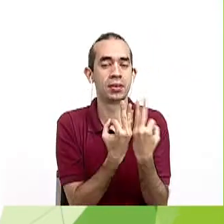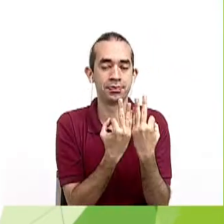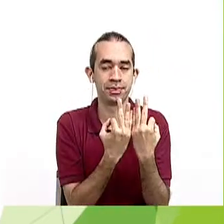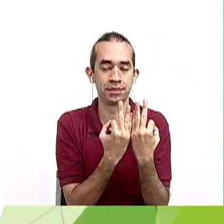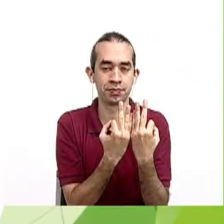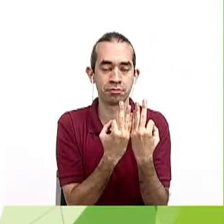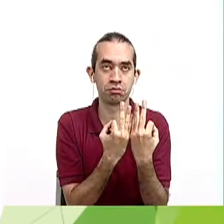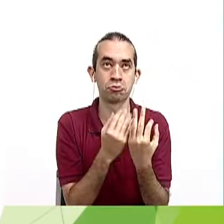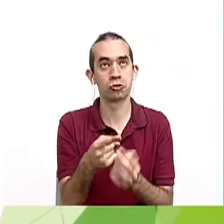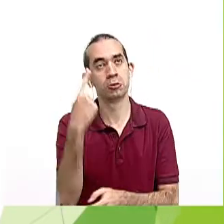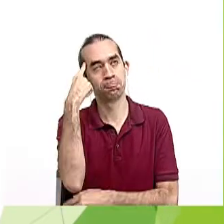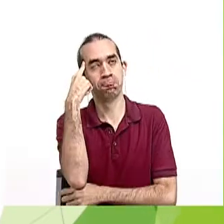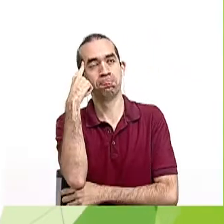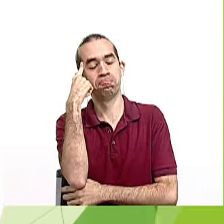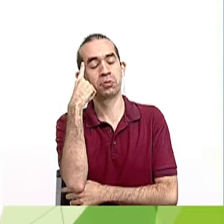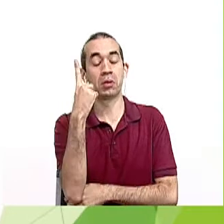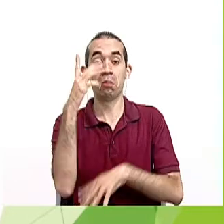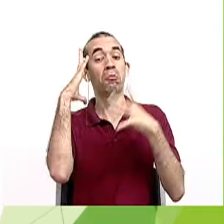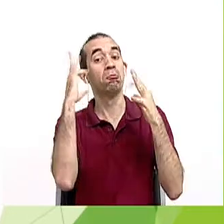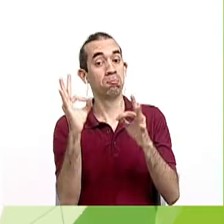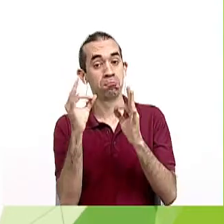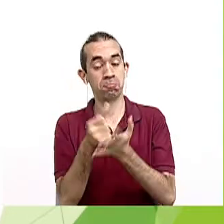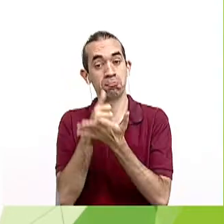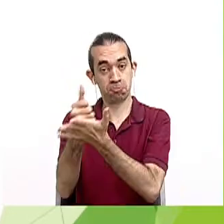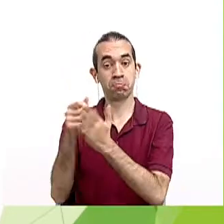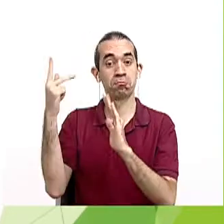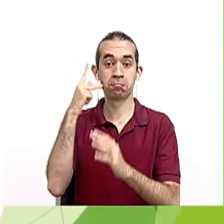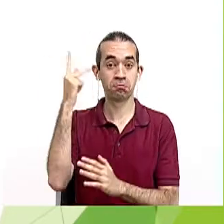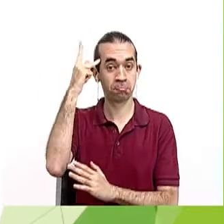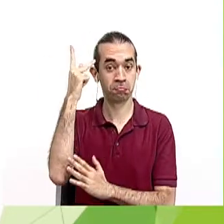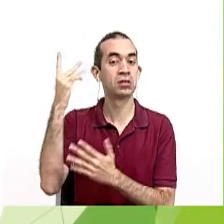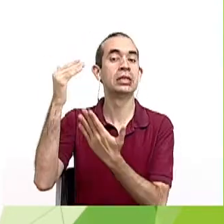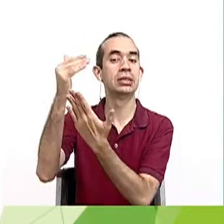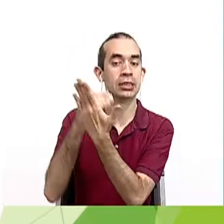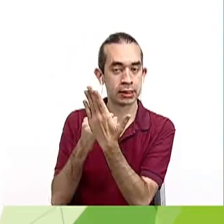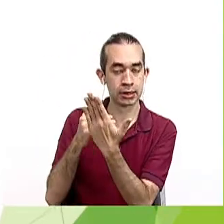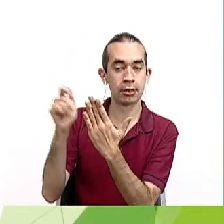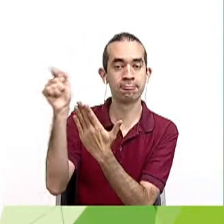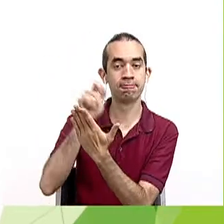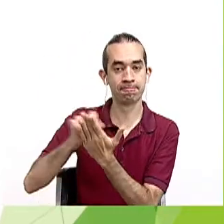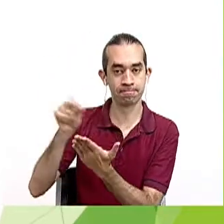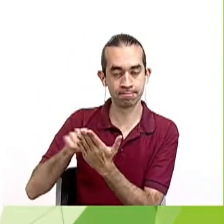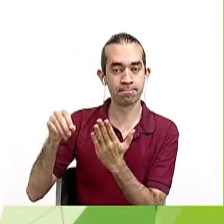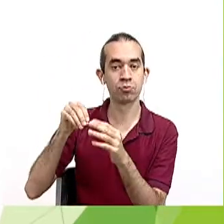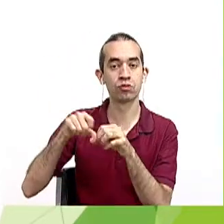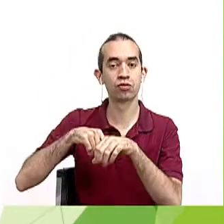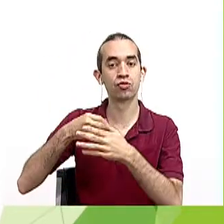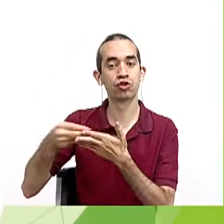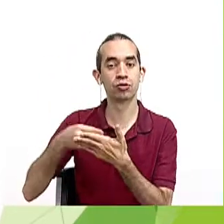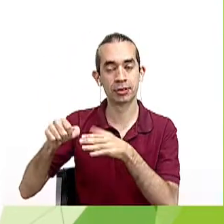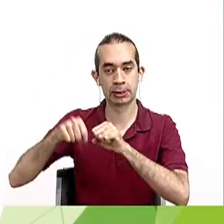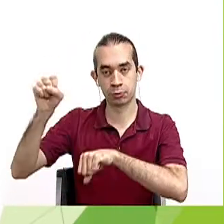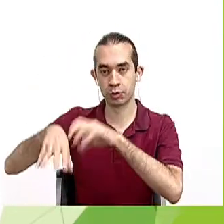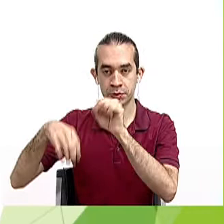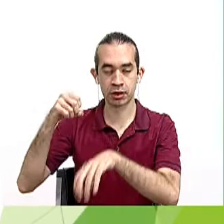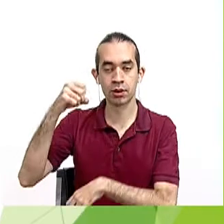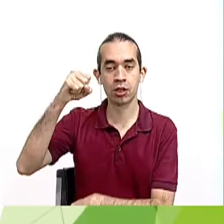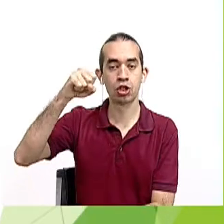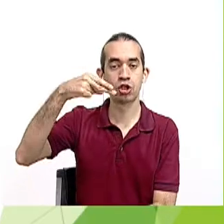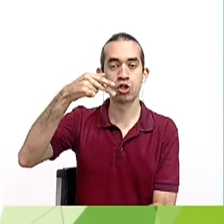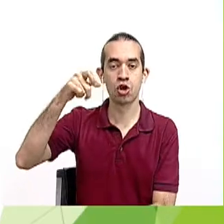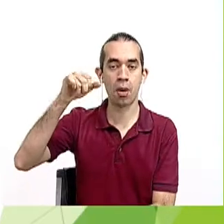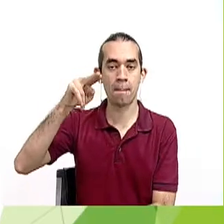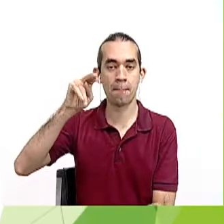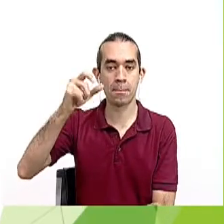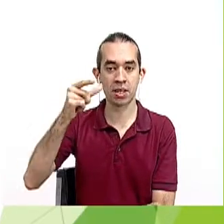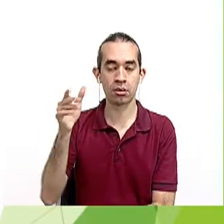So, you decided to help your parents write in the shopping list for the next time they go to the supermarket. For doing